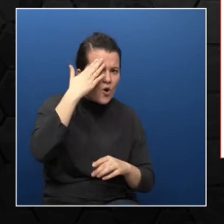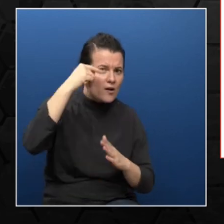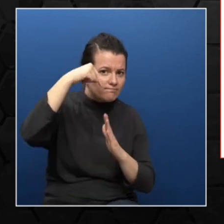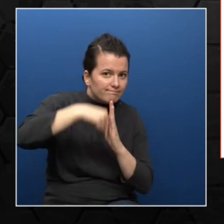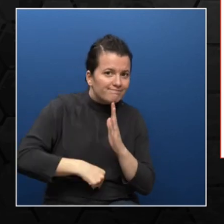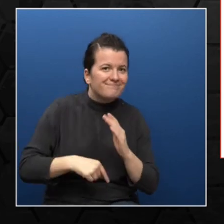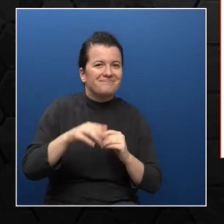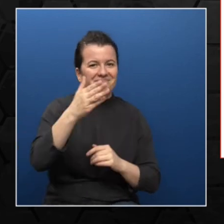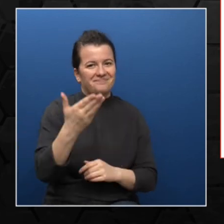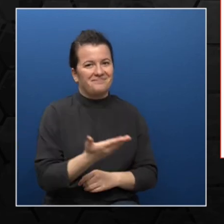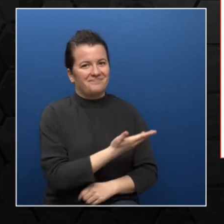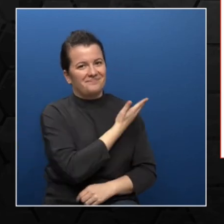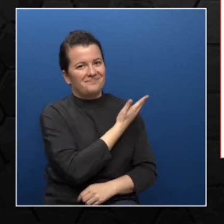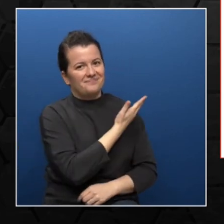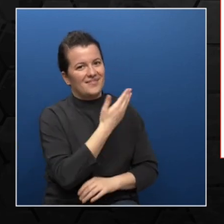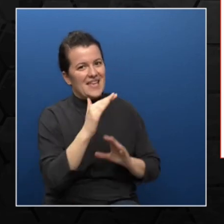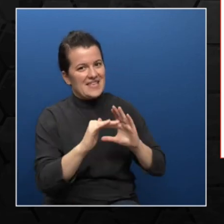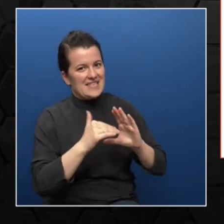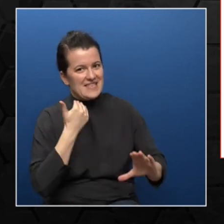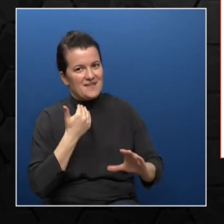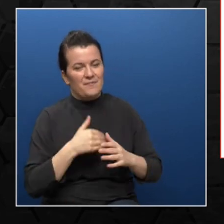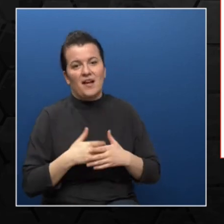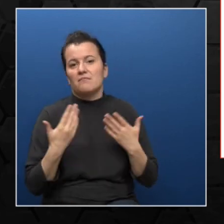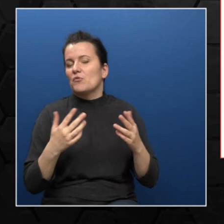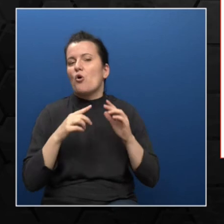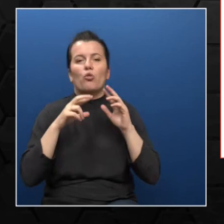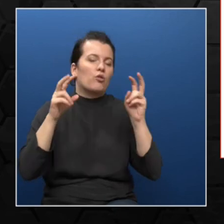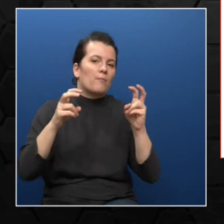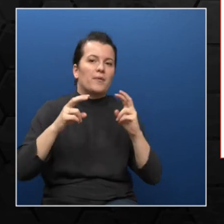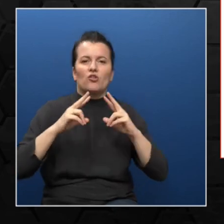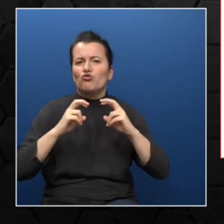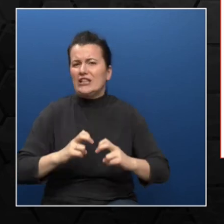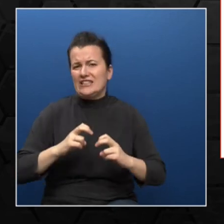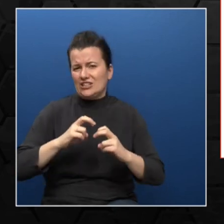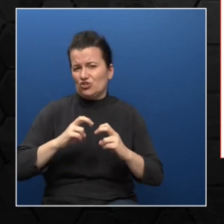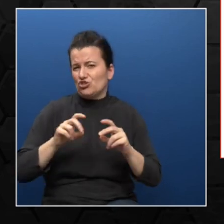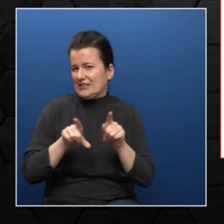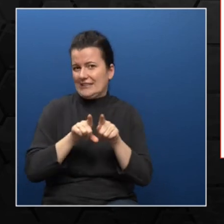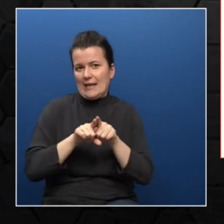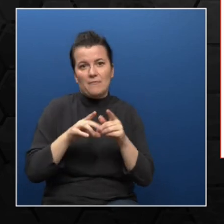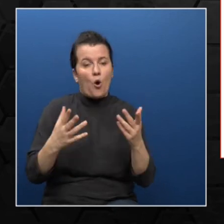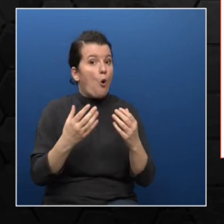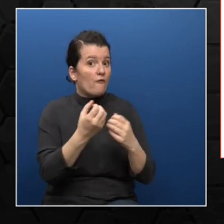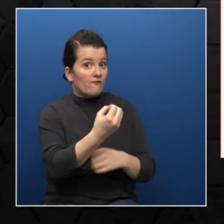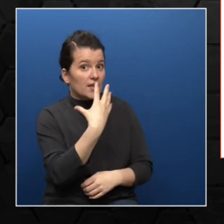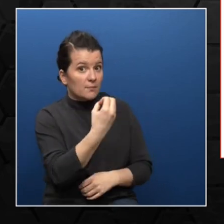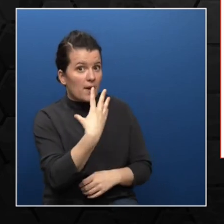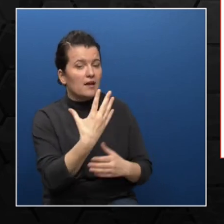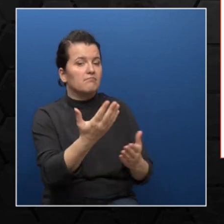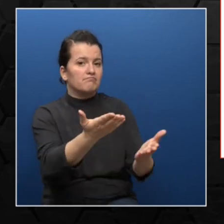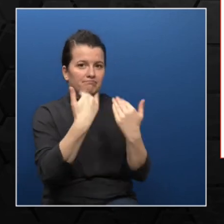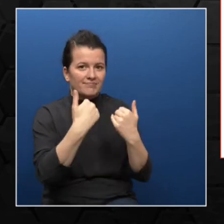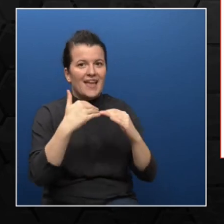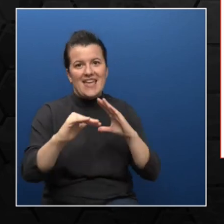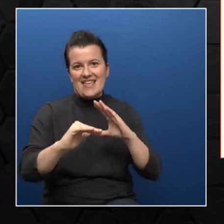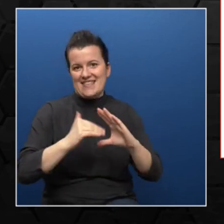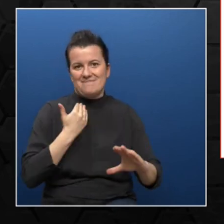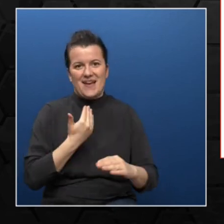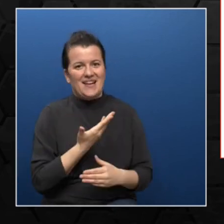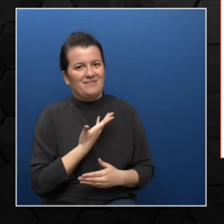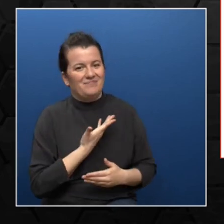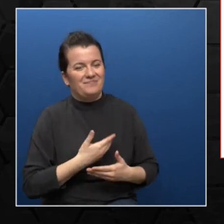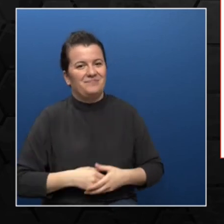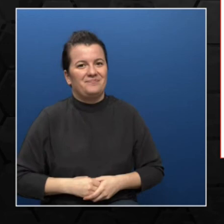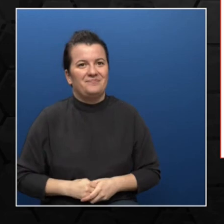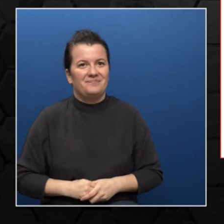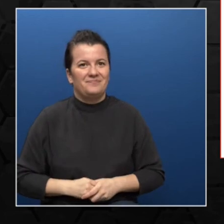discuss about research in this area. And if you'd like to give me feedback, please feel free to use the email ID. And below